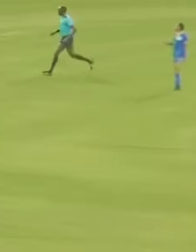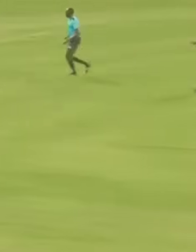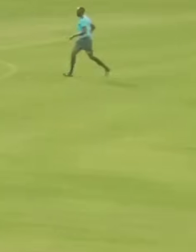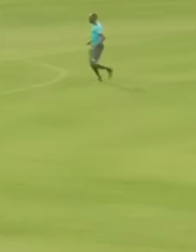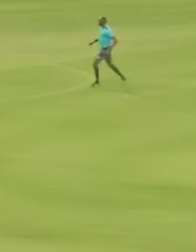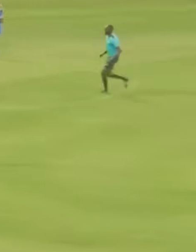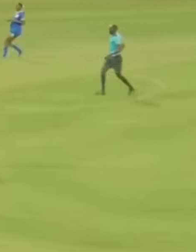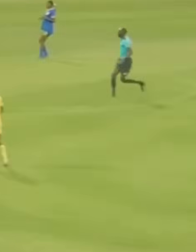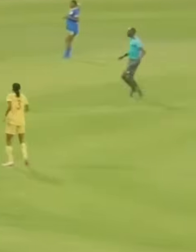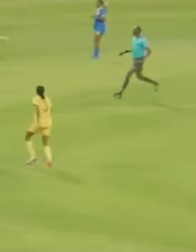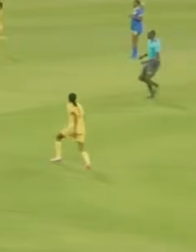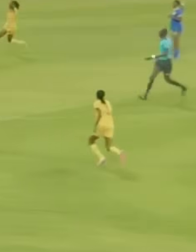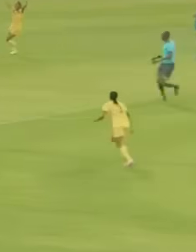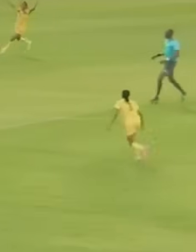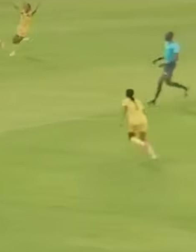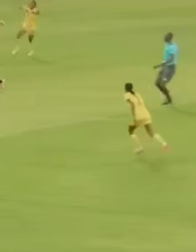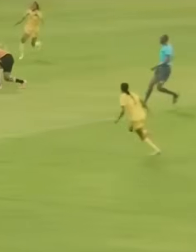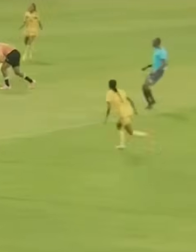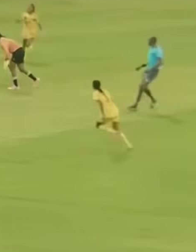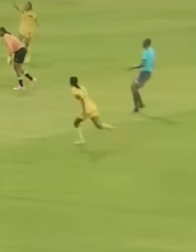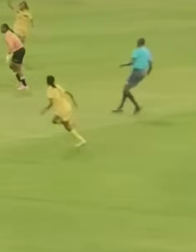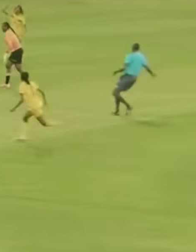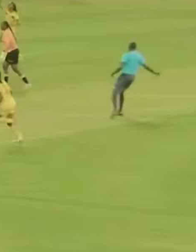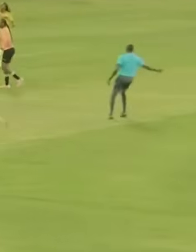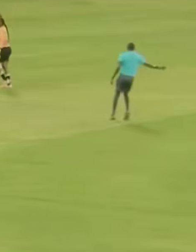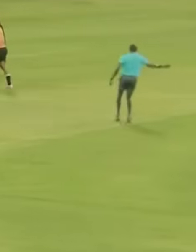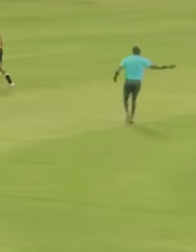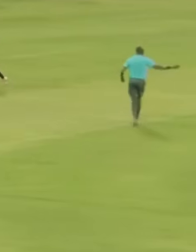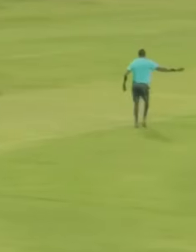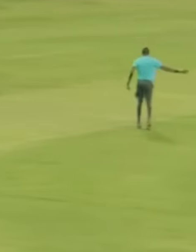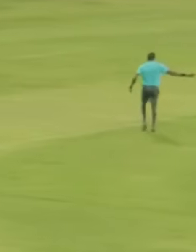football here. This could spell danger. Barbados scores.